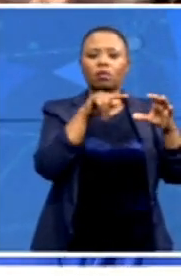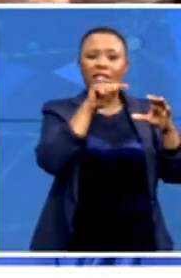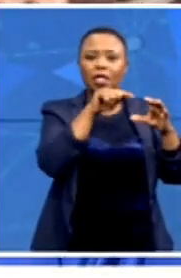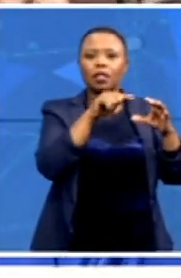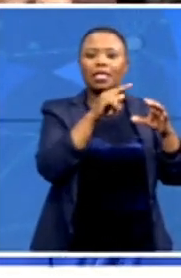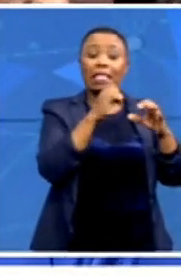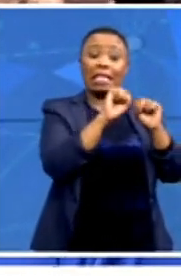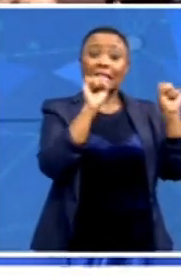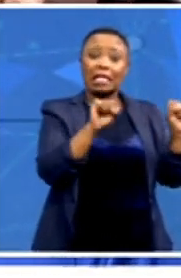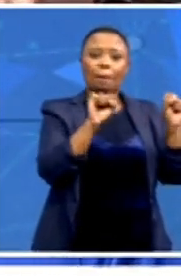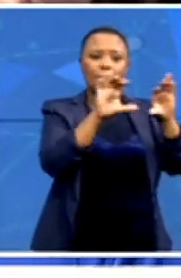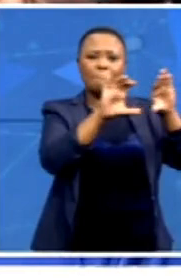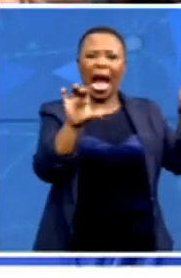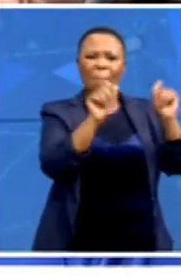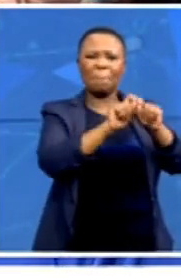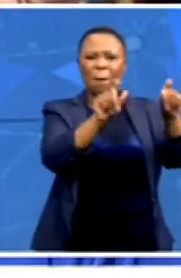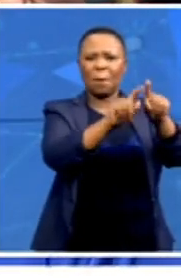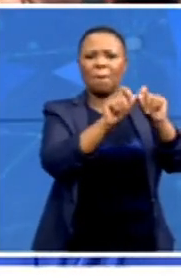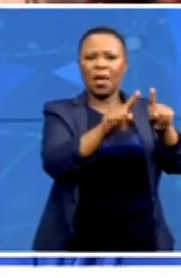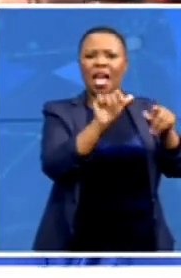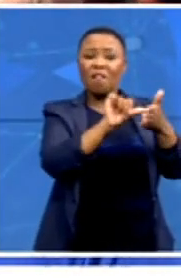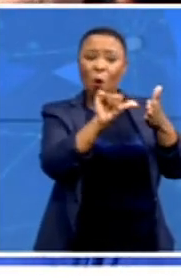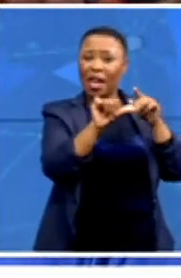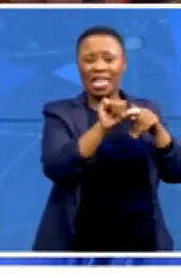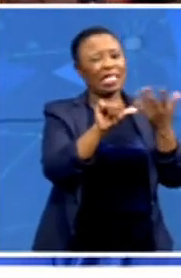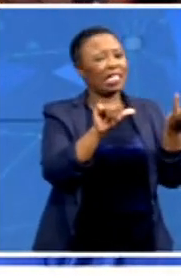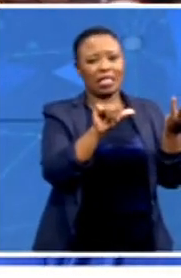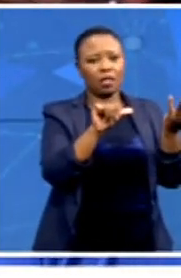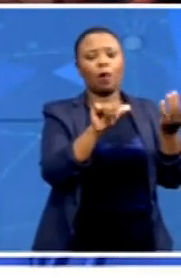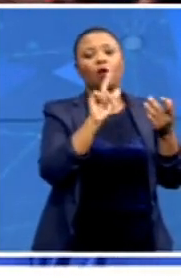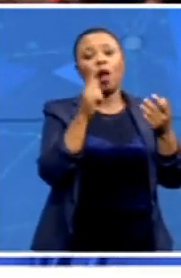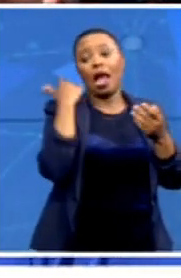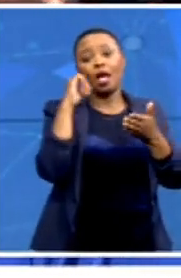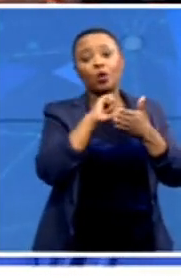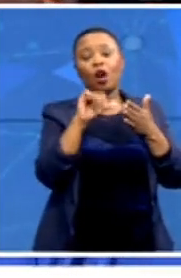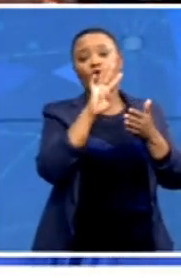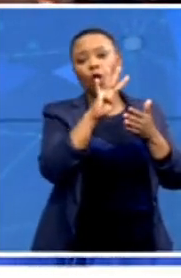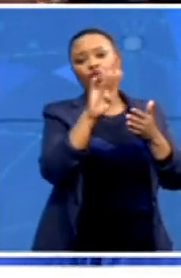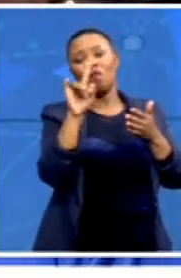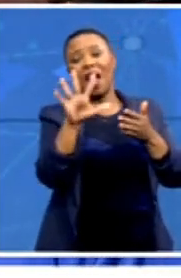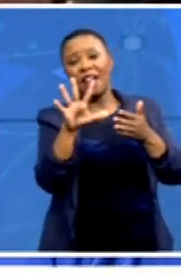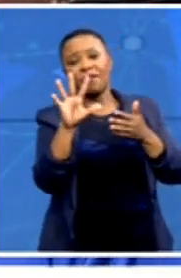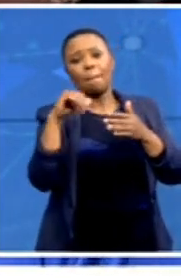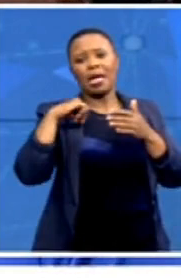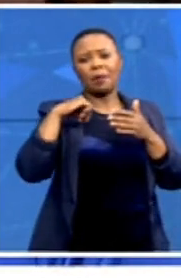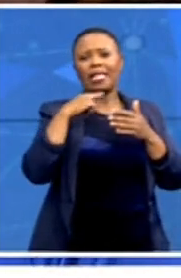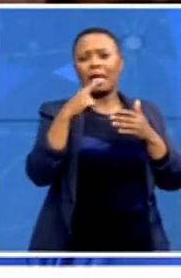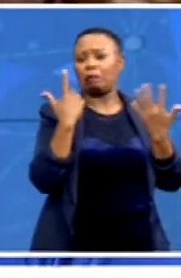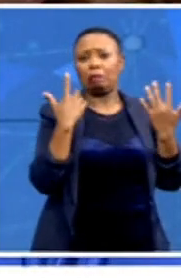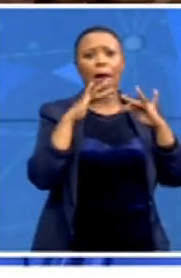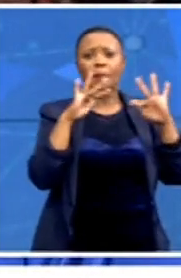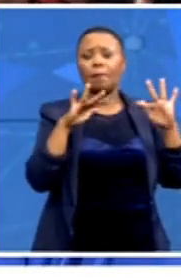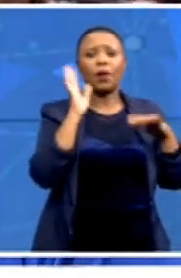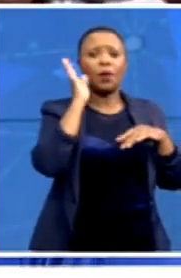week. Just this last week, in four to five municipalities, and people sit for days without water because their water leaks.